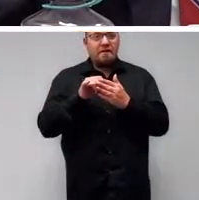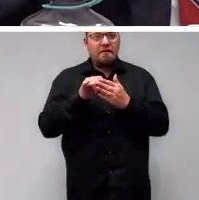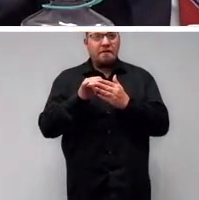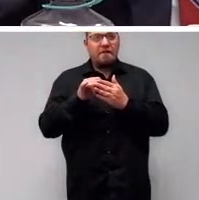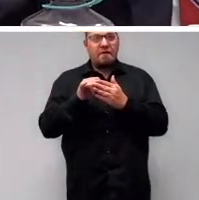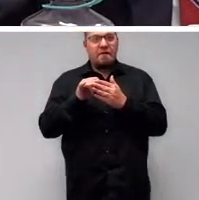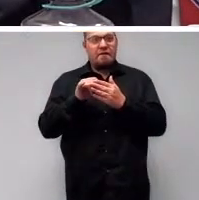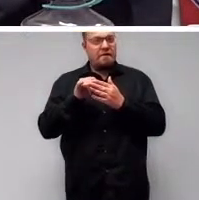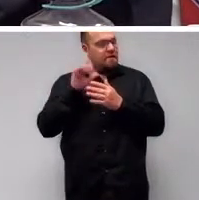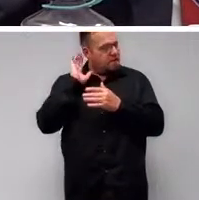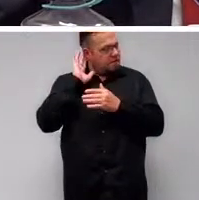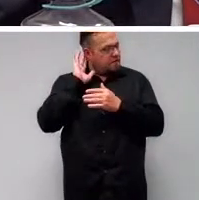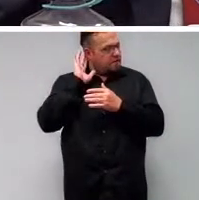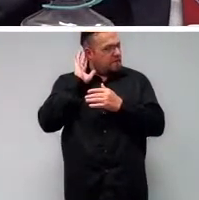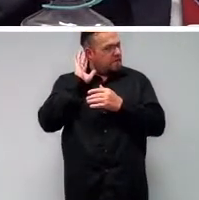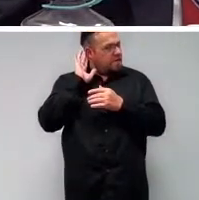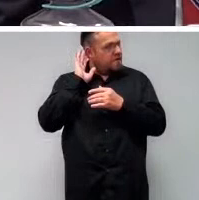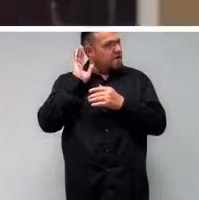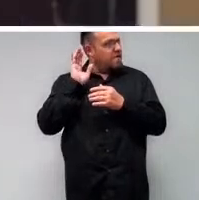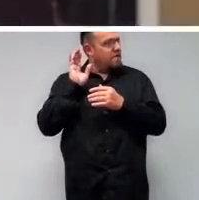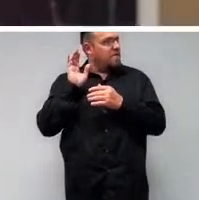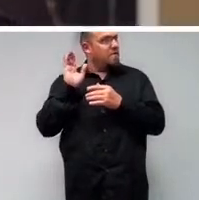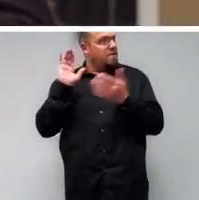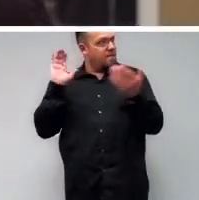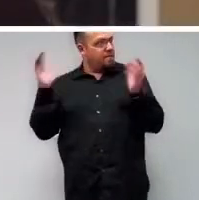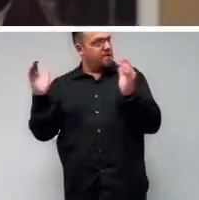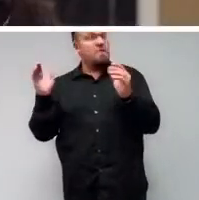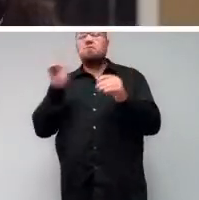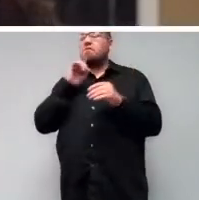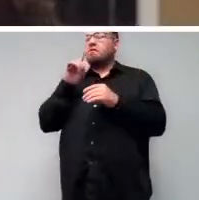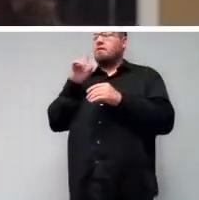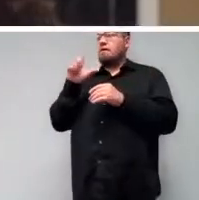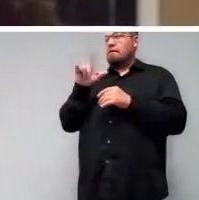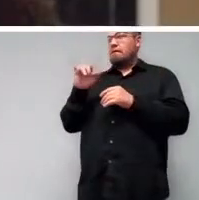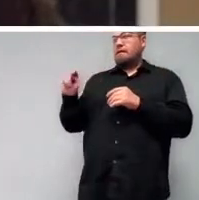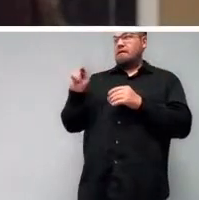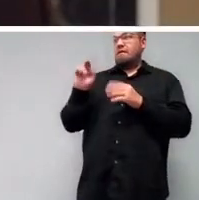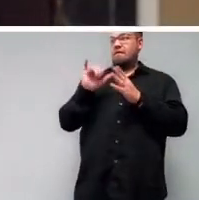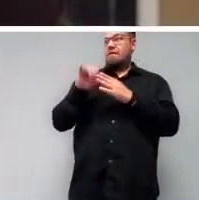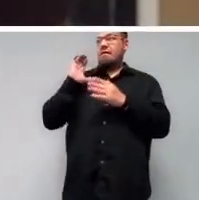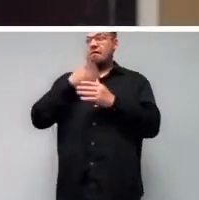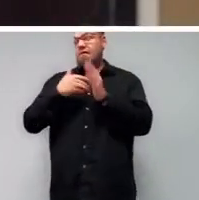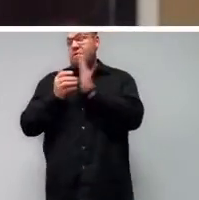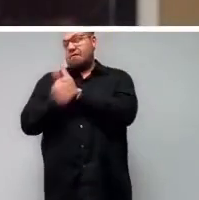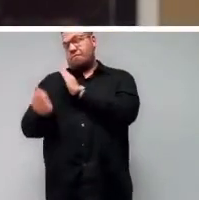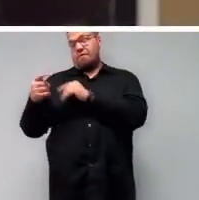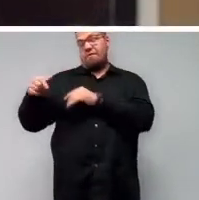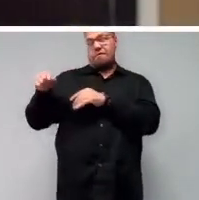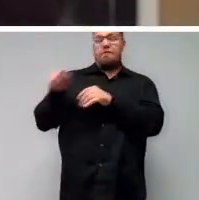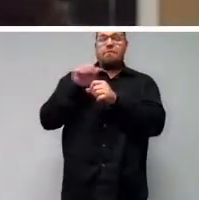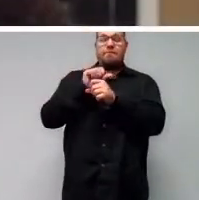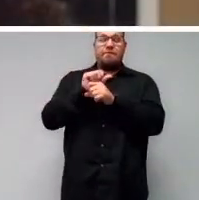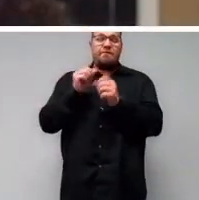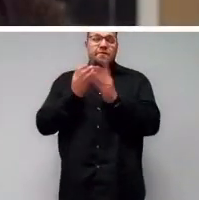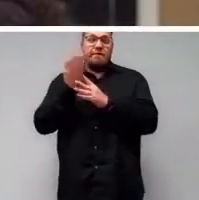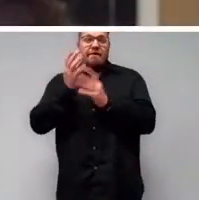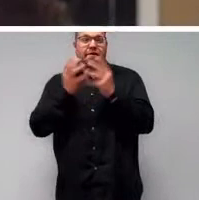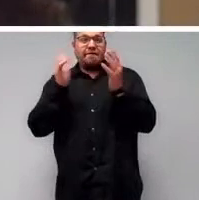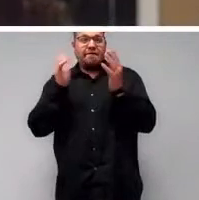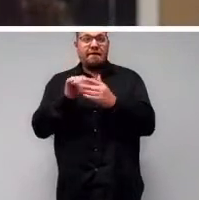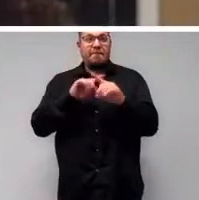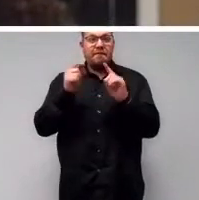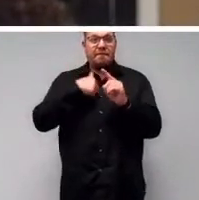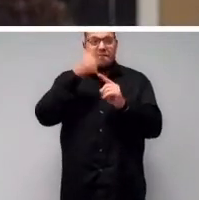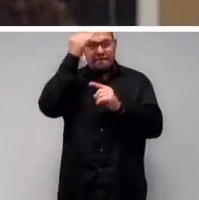and just done any sort of comparison. Sure. Lynn is our resident expert and works through, you know, lots of these. But I will tell you,